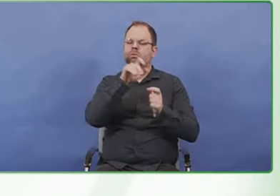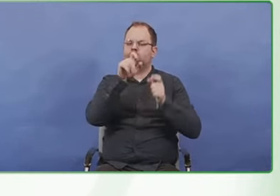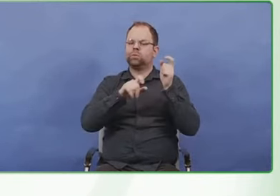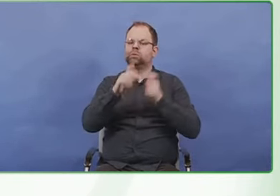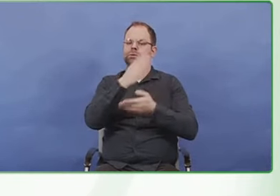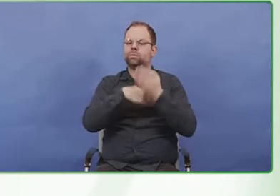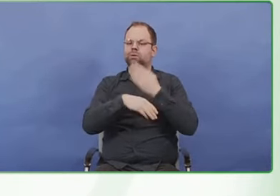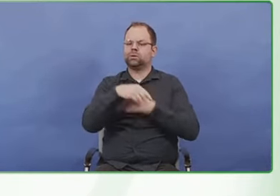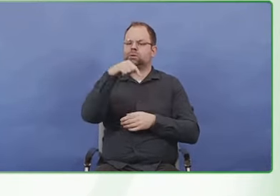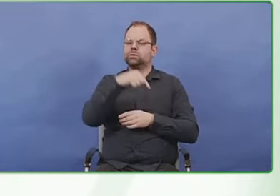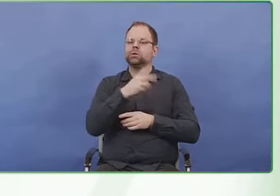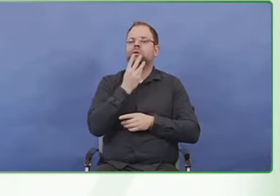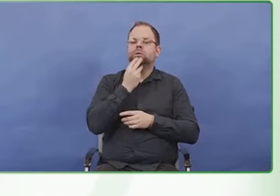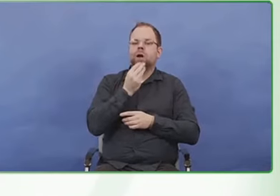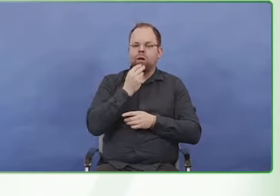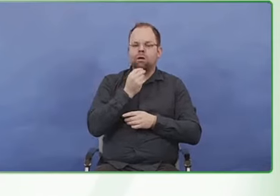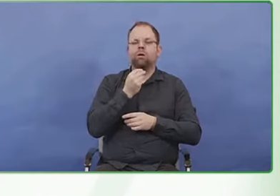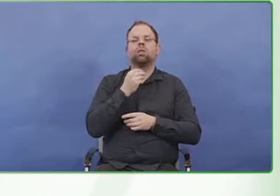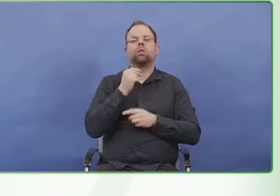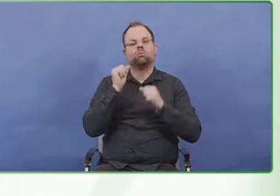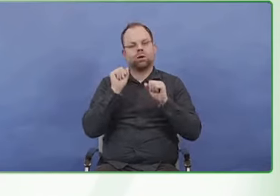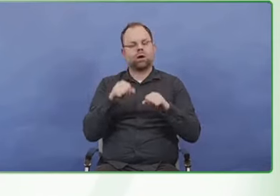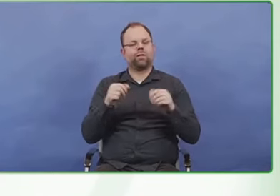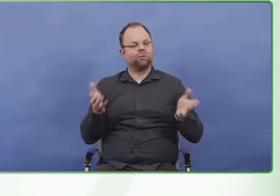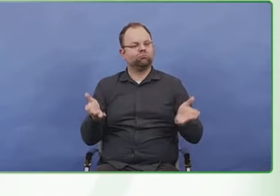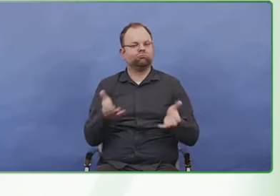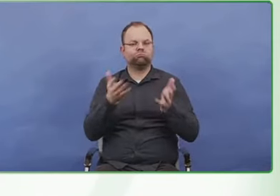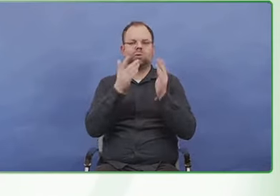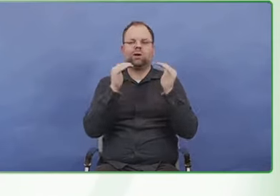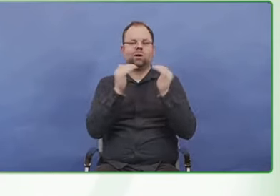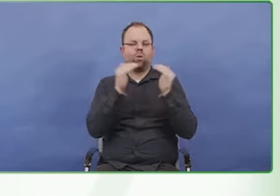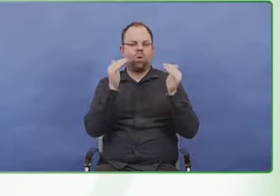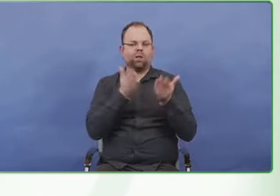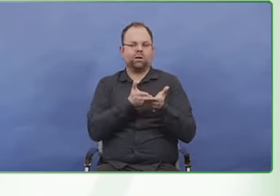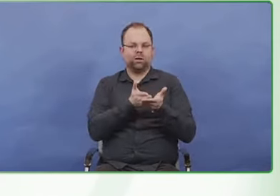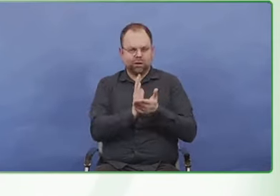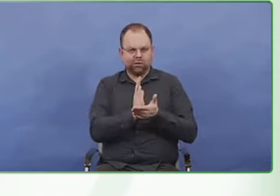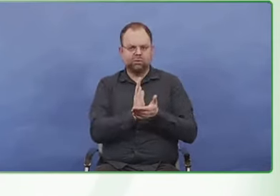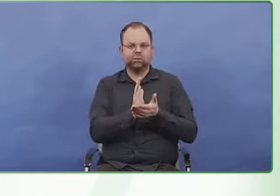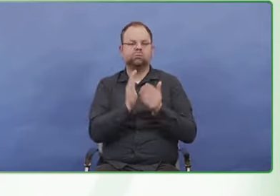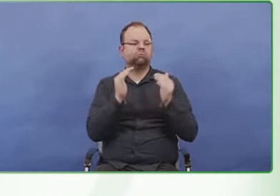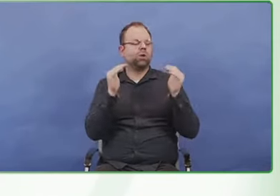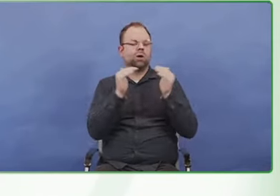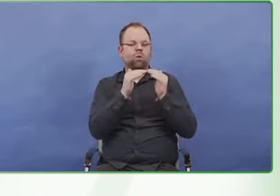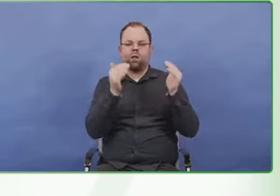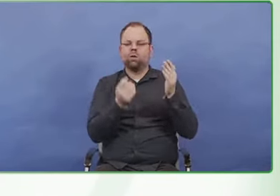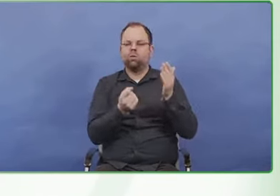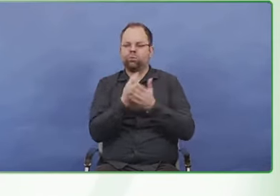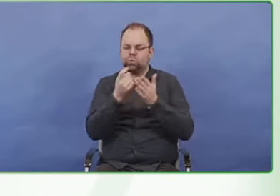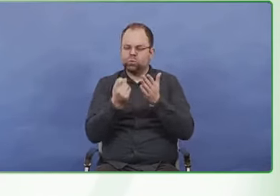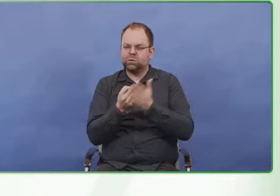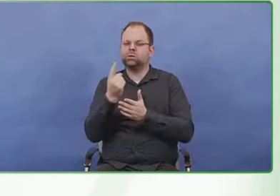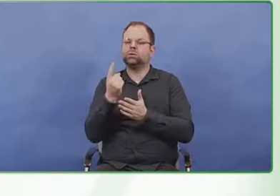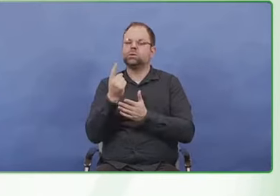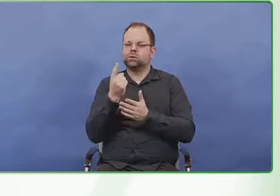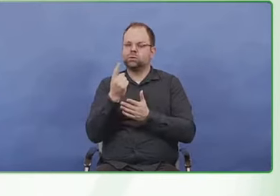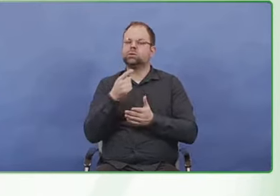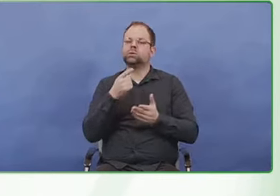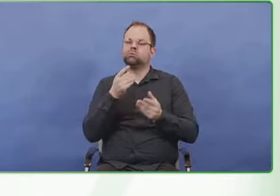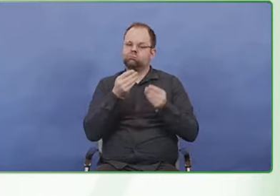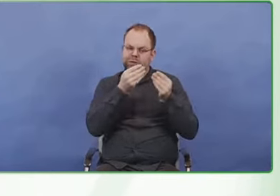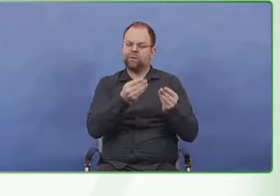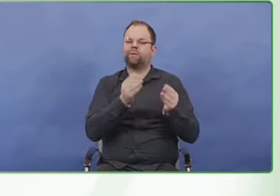And under those initial enforcement tools, violators of the law would